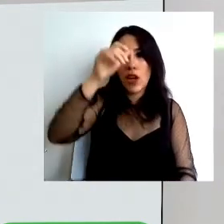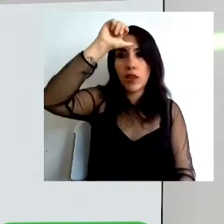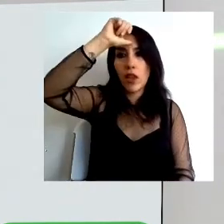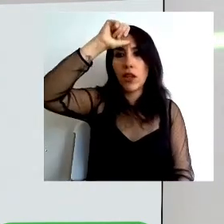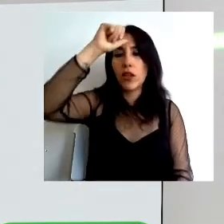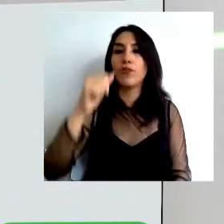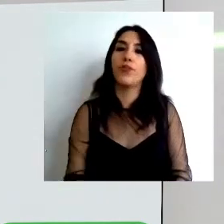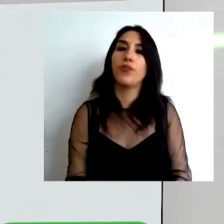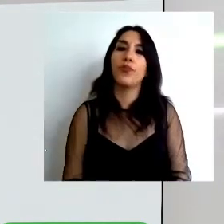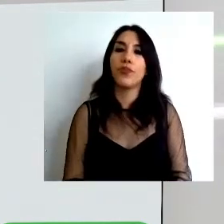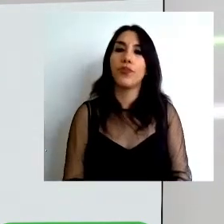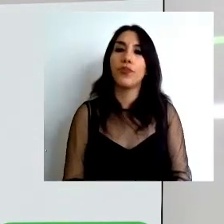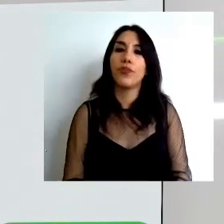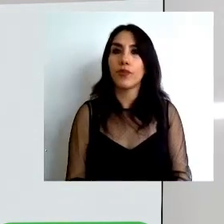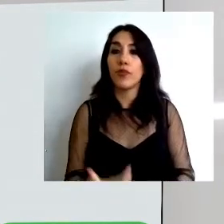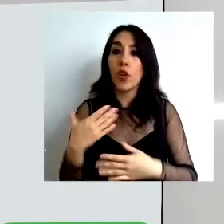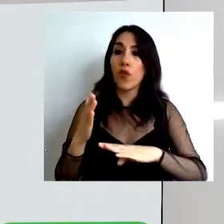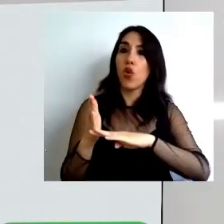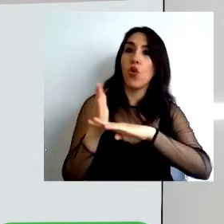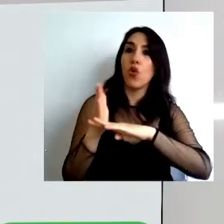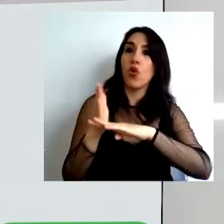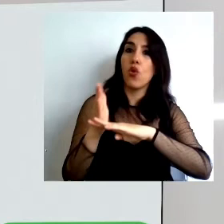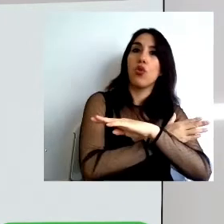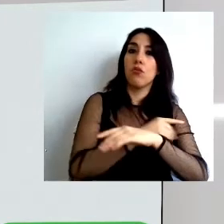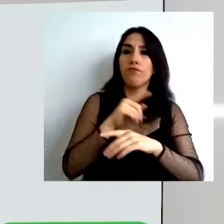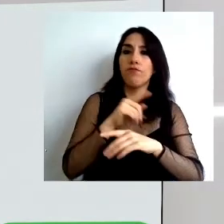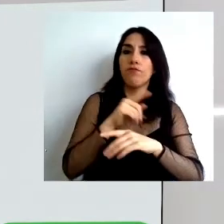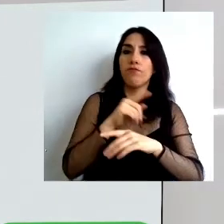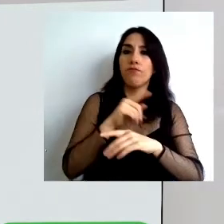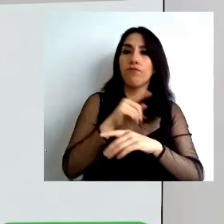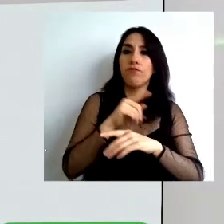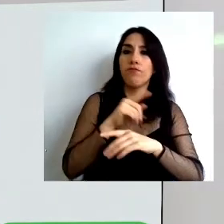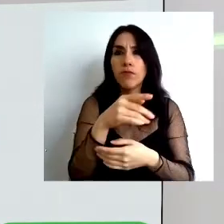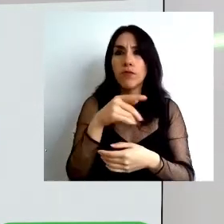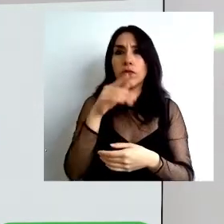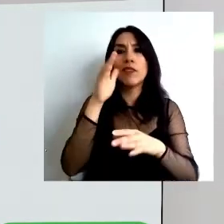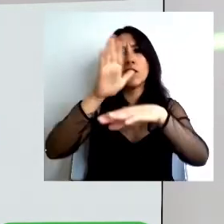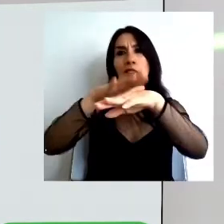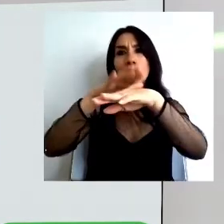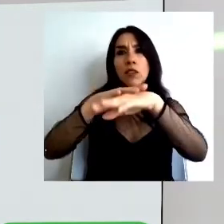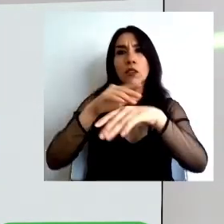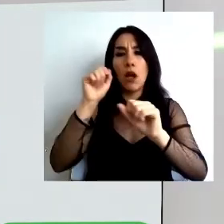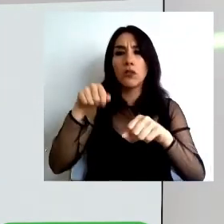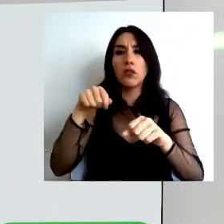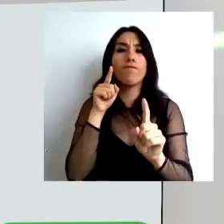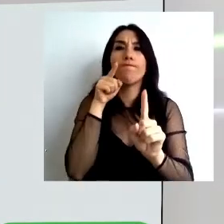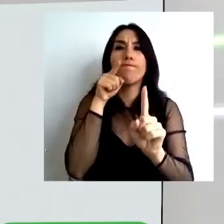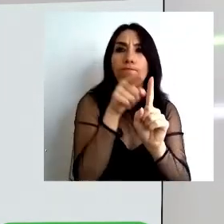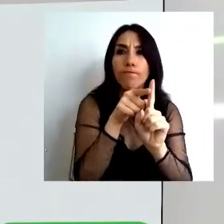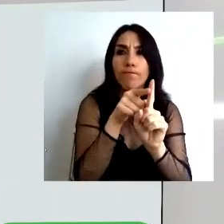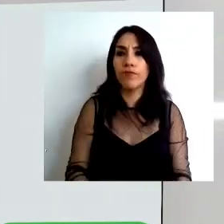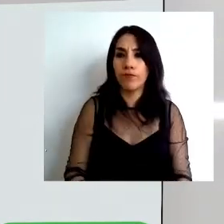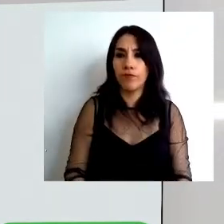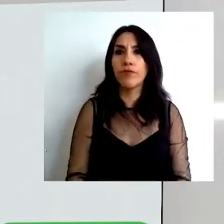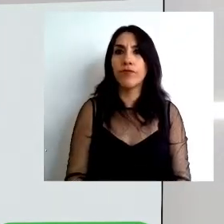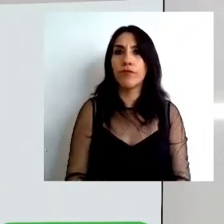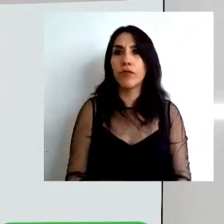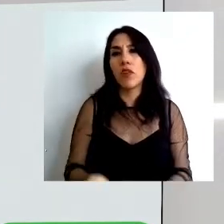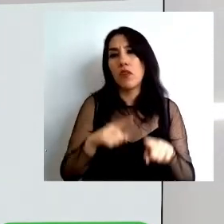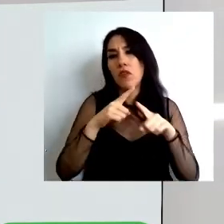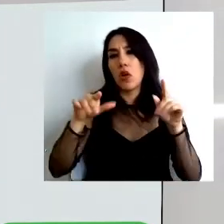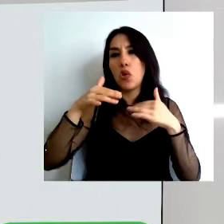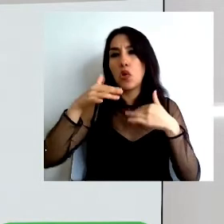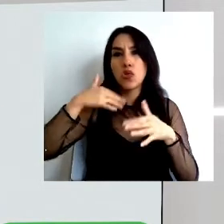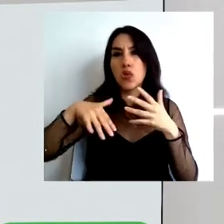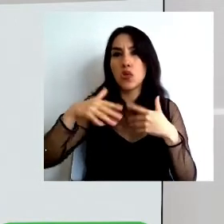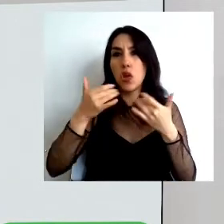some control in order to learn and to ensure that they really understood what were the specific success factors of their model. And then